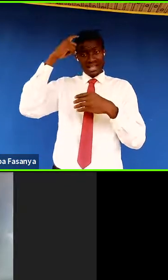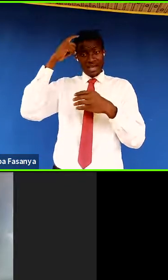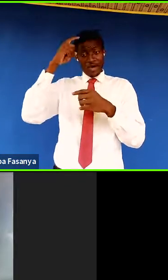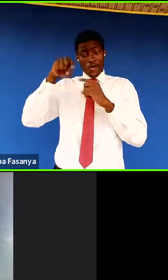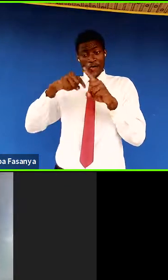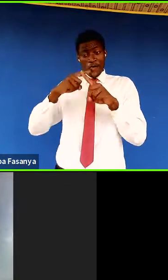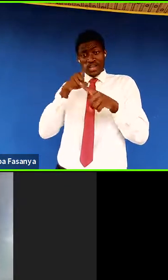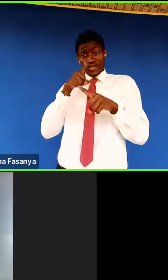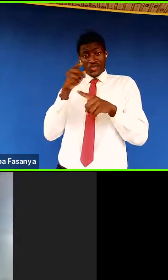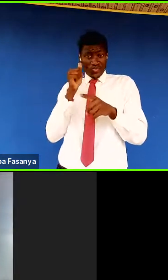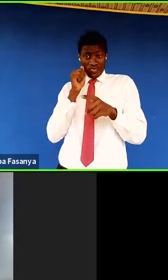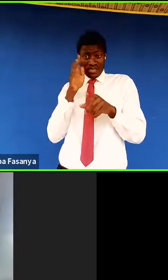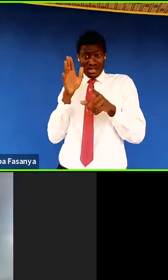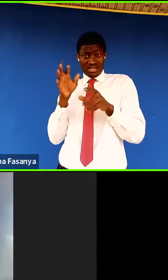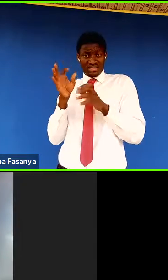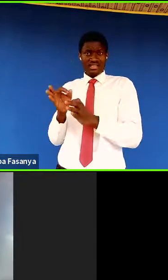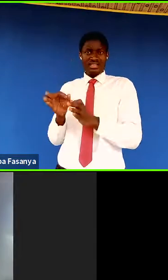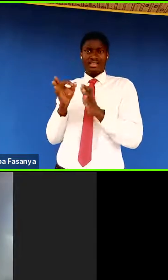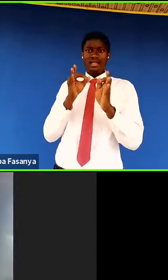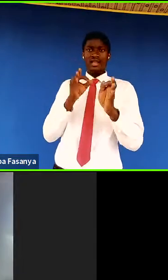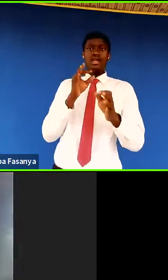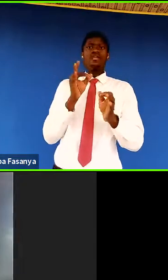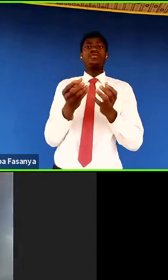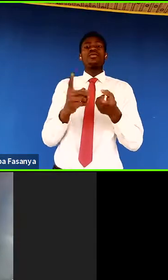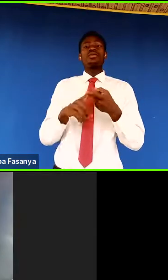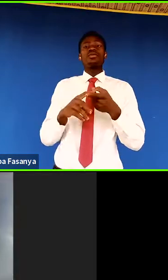delay, you must also try to sort out,